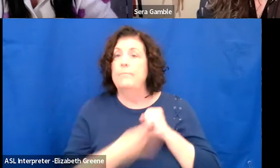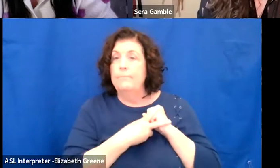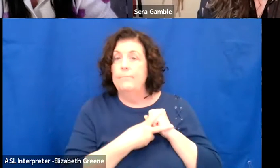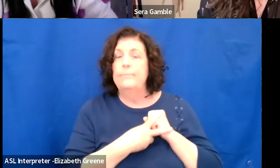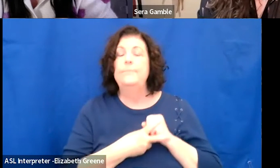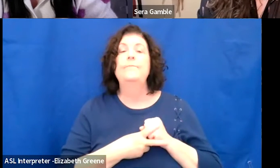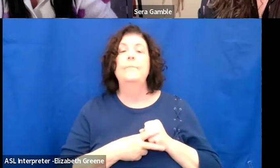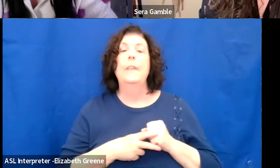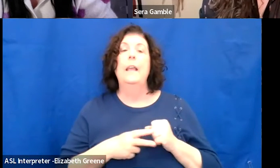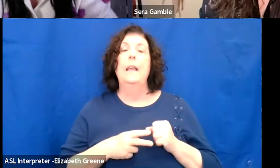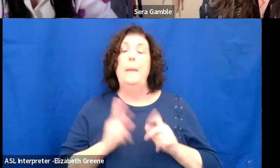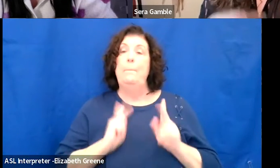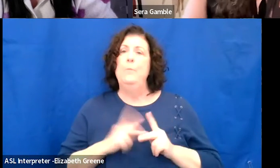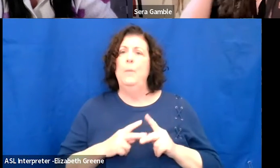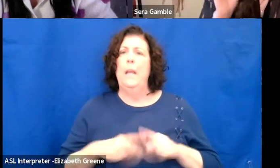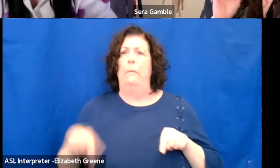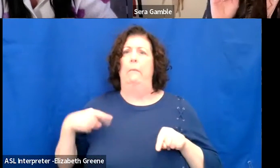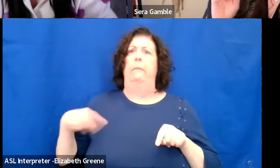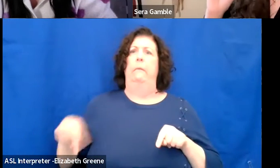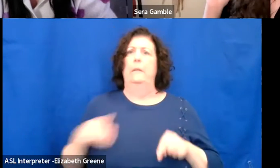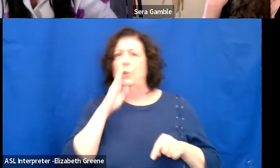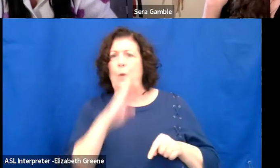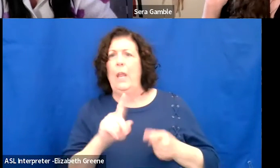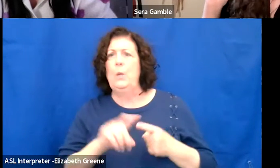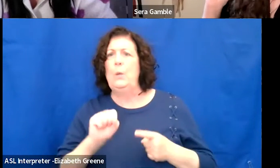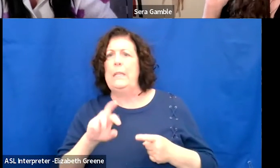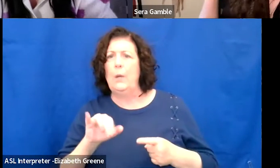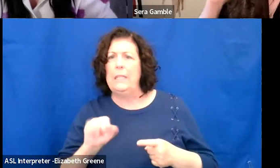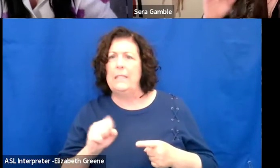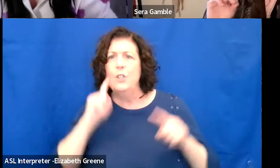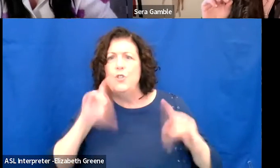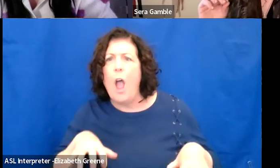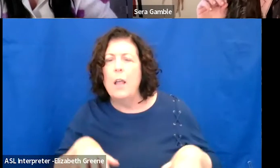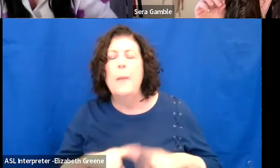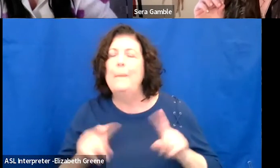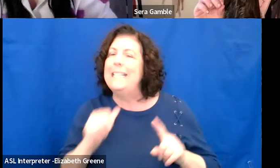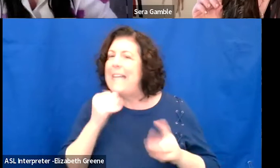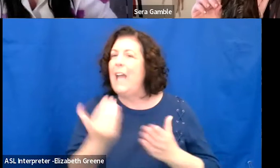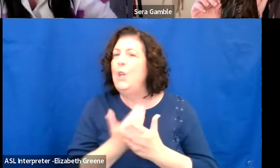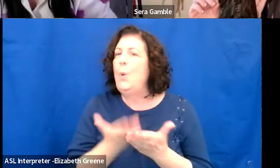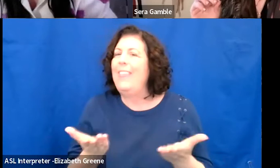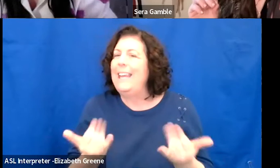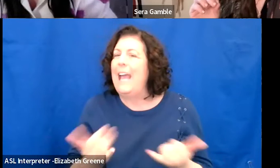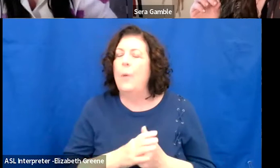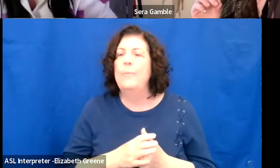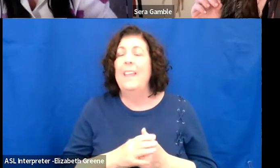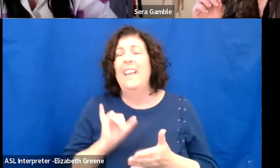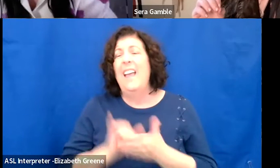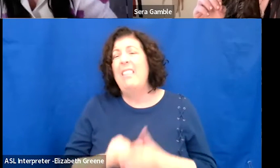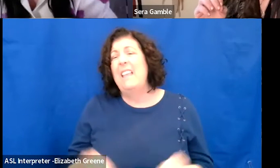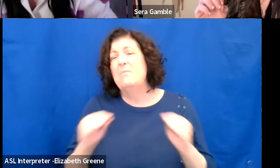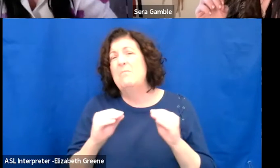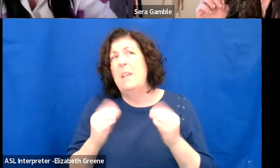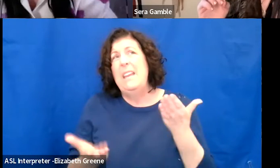an uncommon thing now. My little editorial thing is, it is human nature, I think, for people to want to have more information to